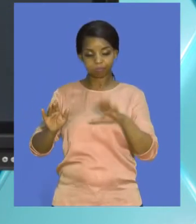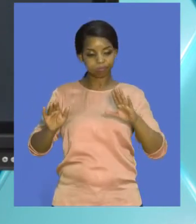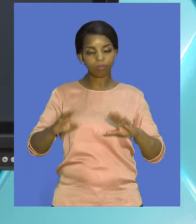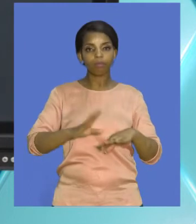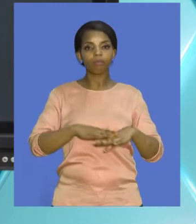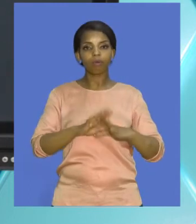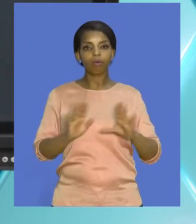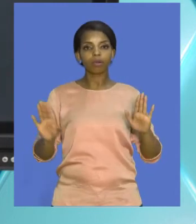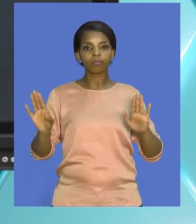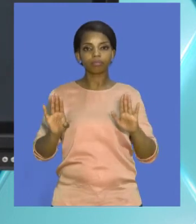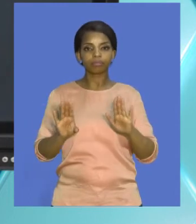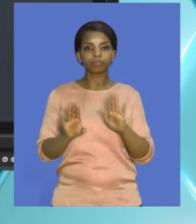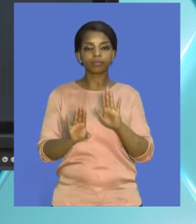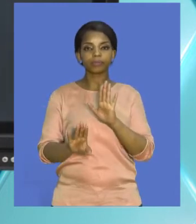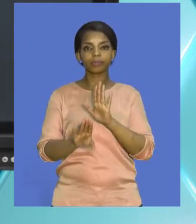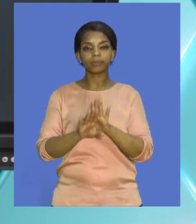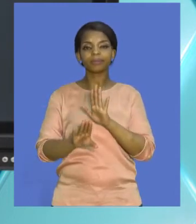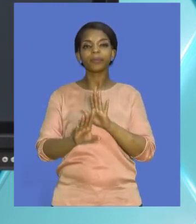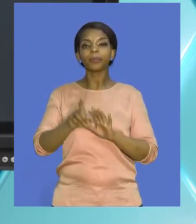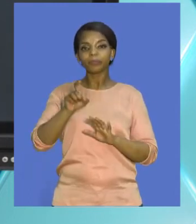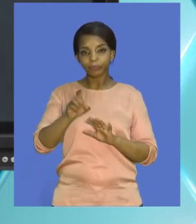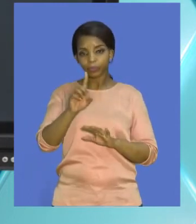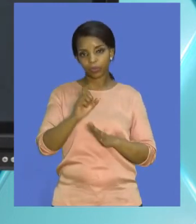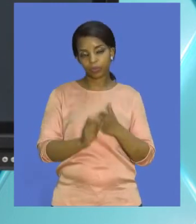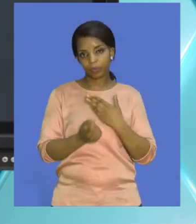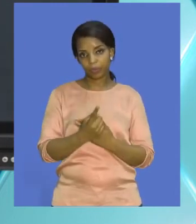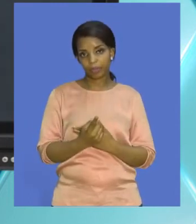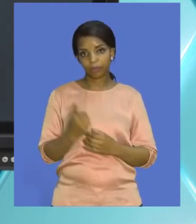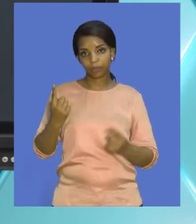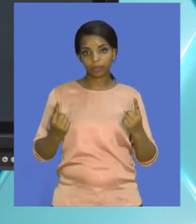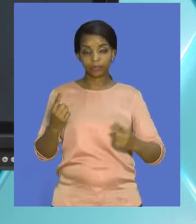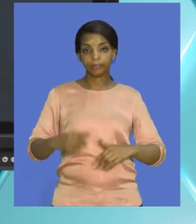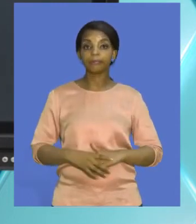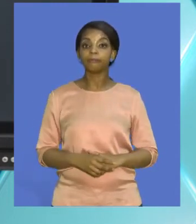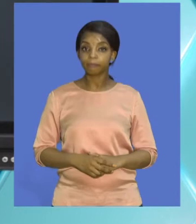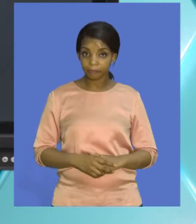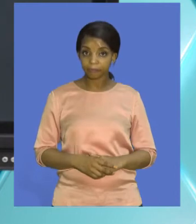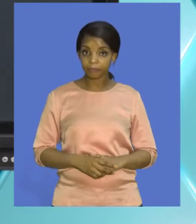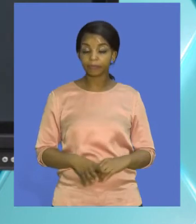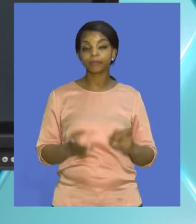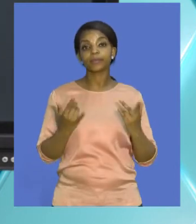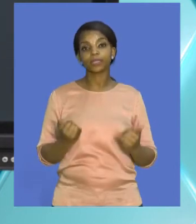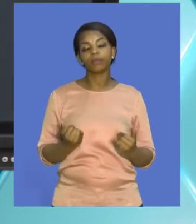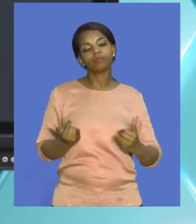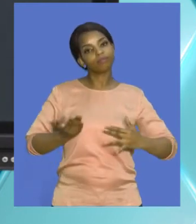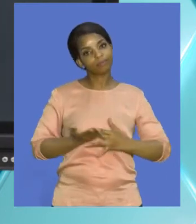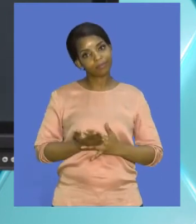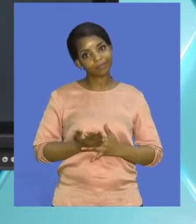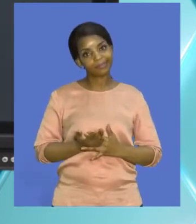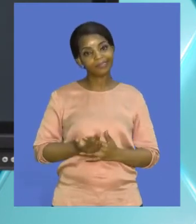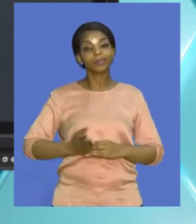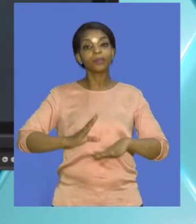comes to 2 quantities becoming directly proportional to each other. Having said that, let's take a short breather. We'll explore